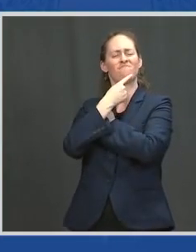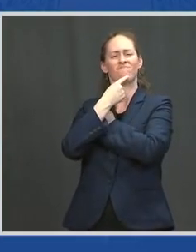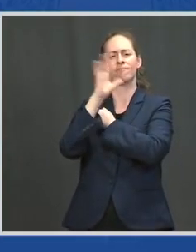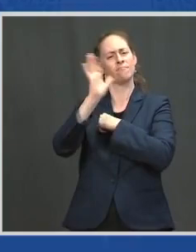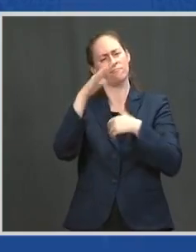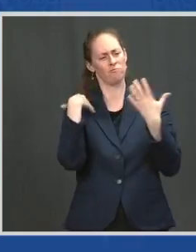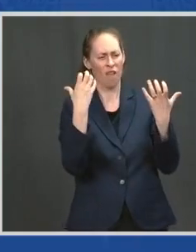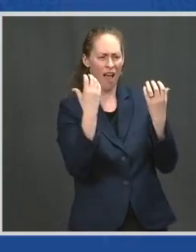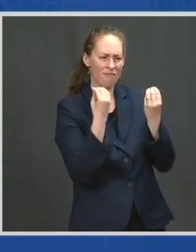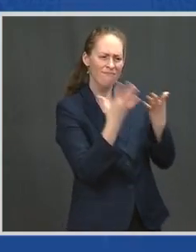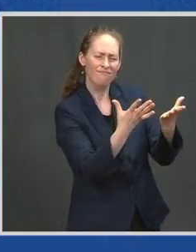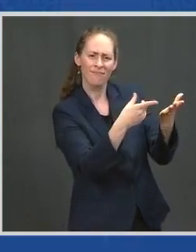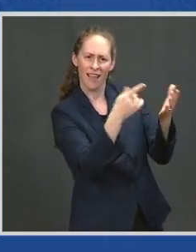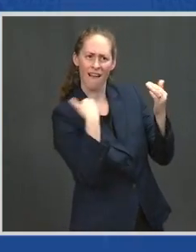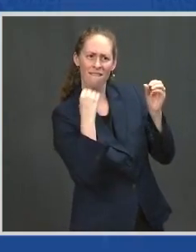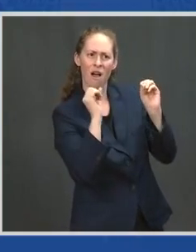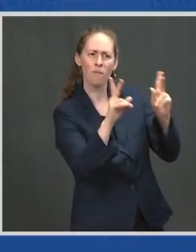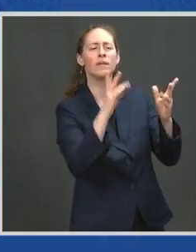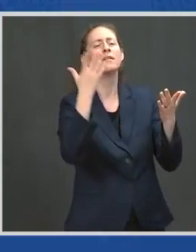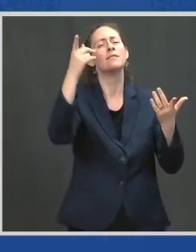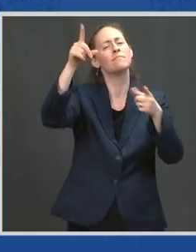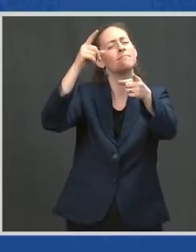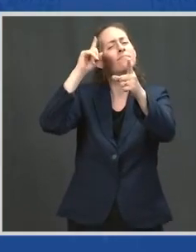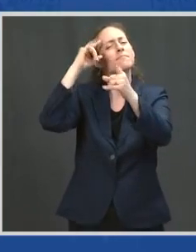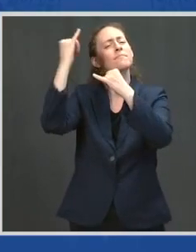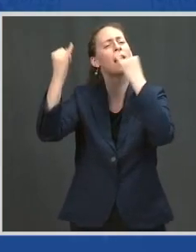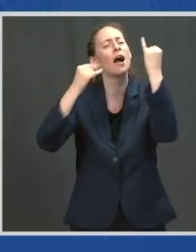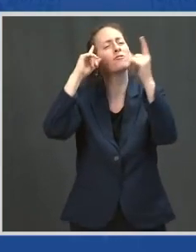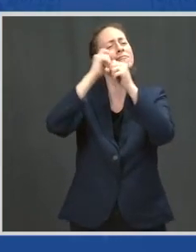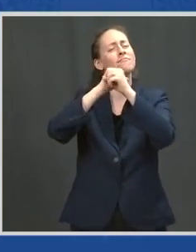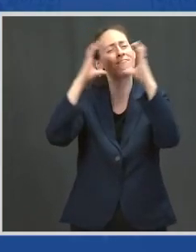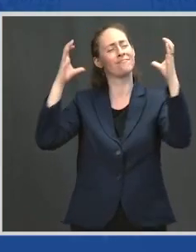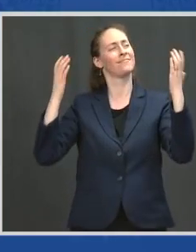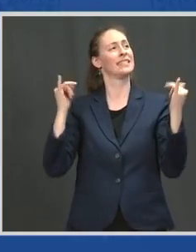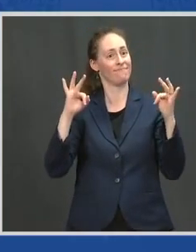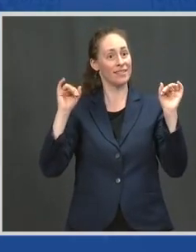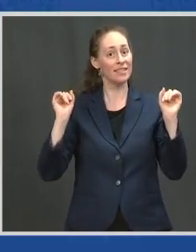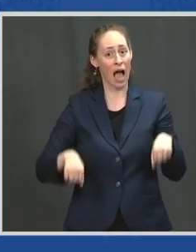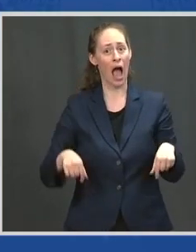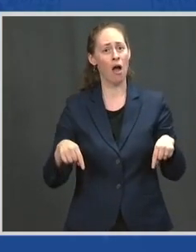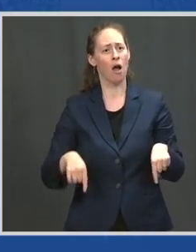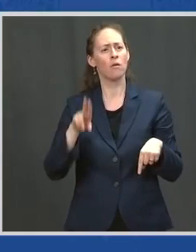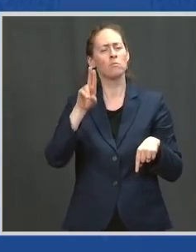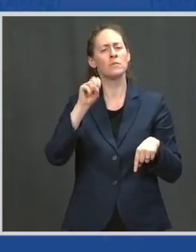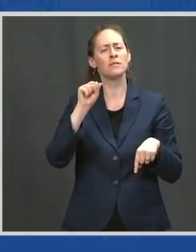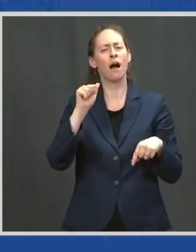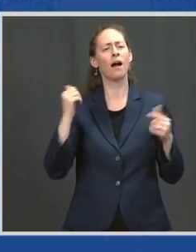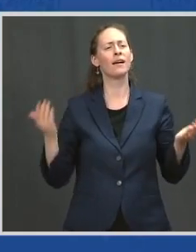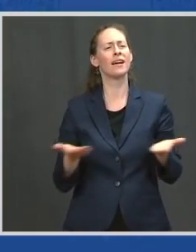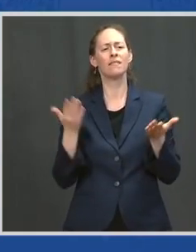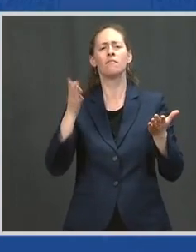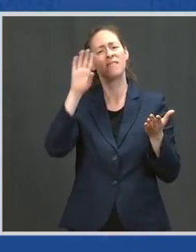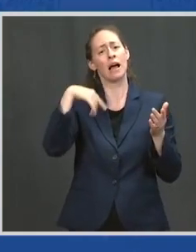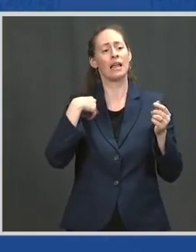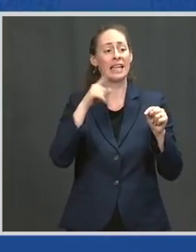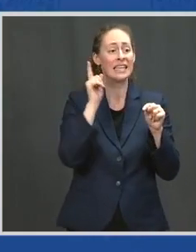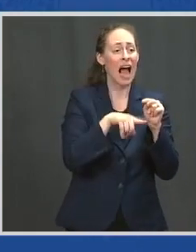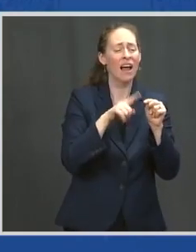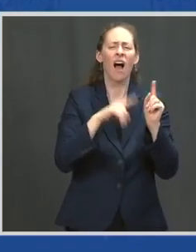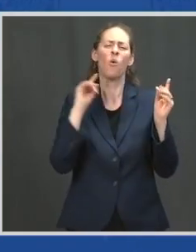our country. We're the United States of America. There's nothing we've been unable to do when we do it